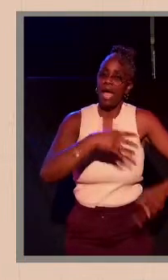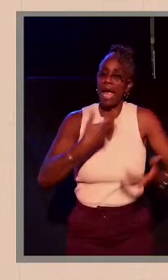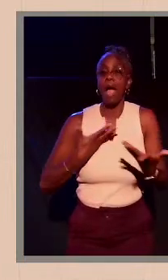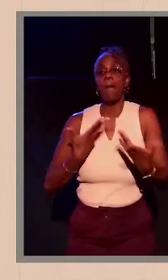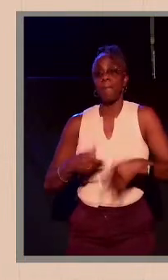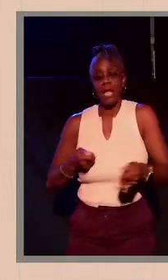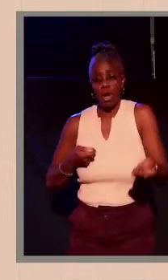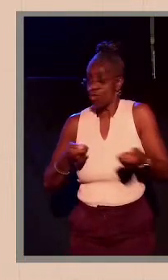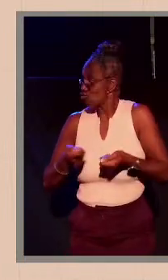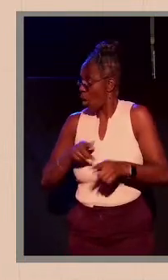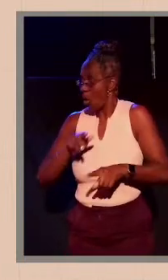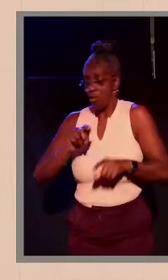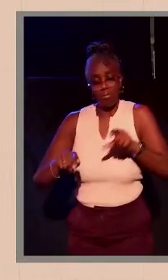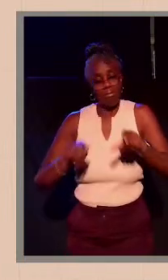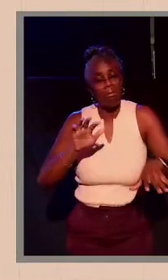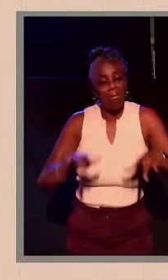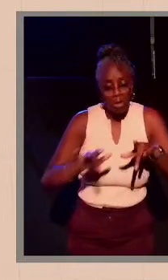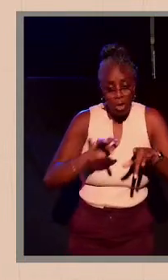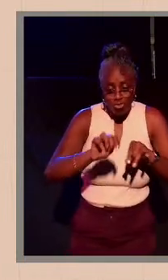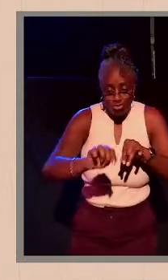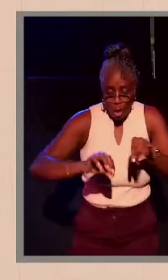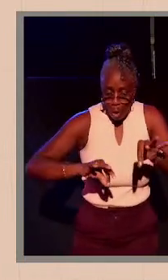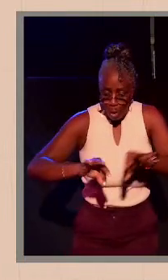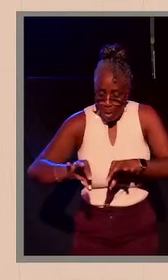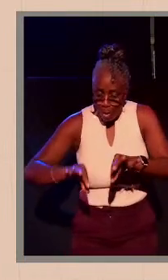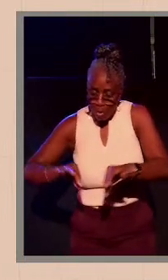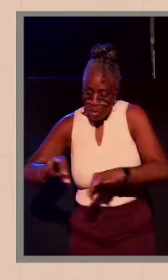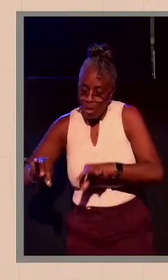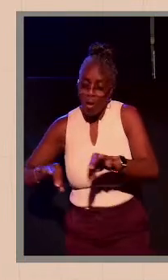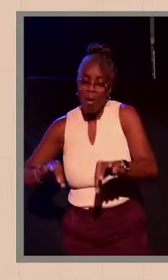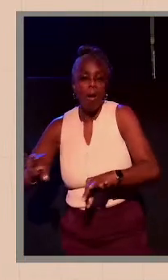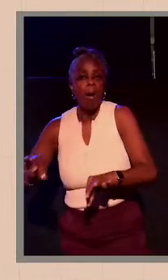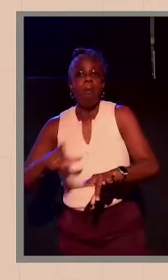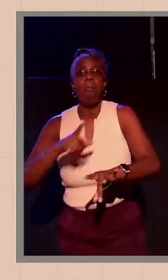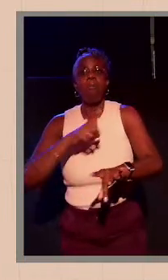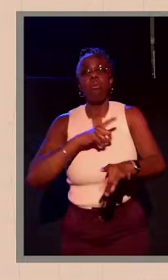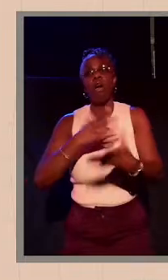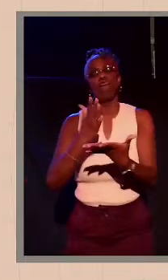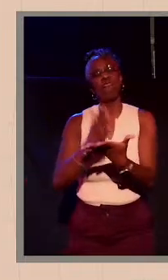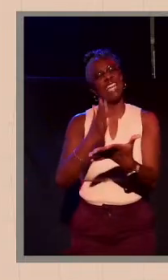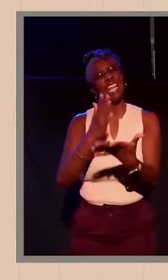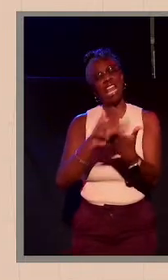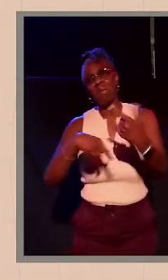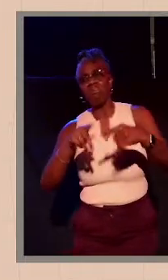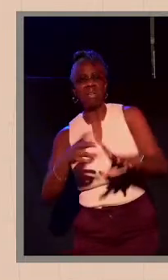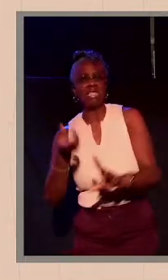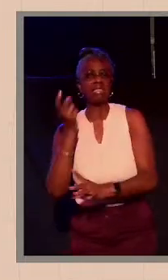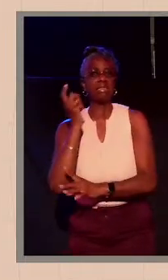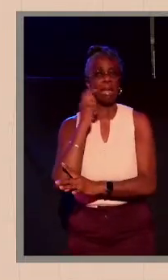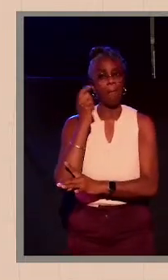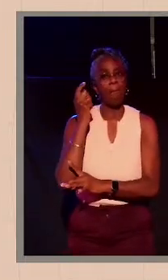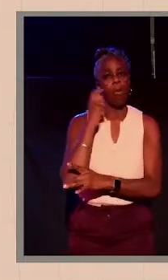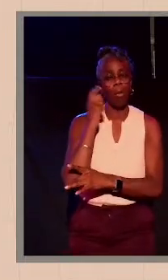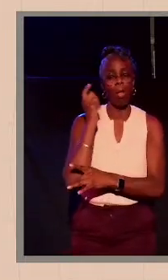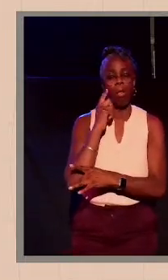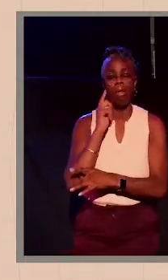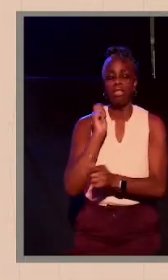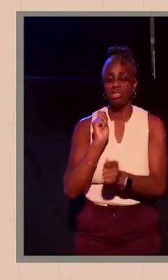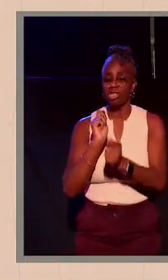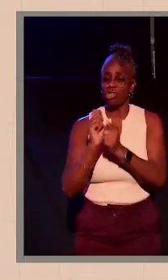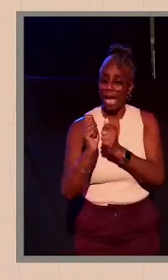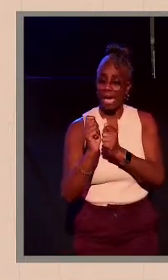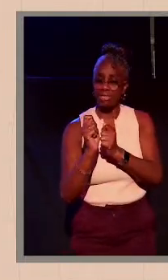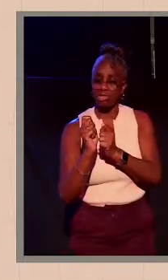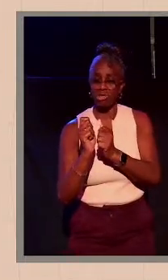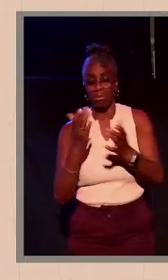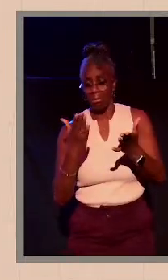from here. So the idea is that it's really simple to change these parameters,